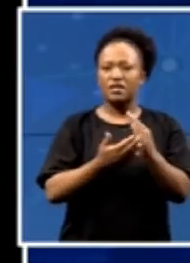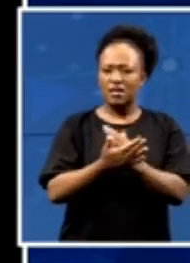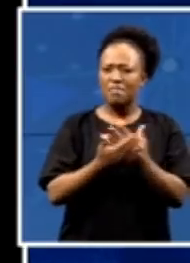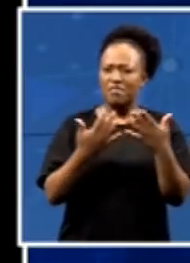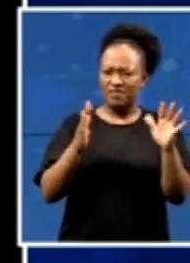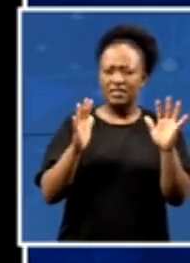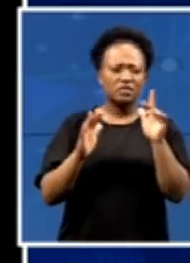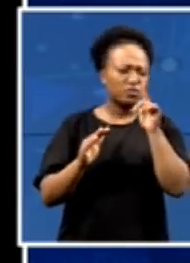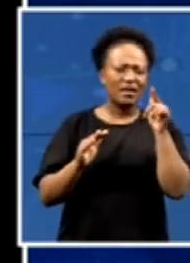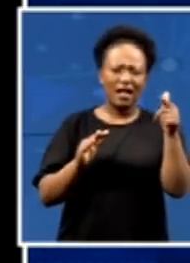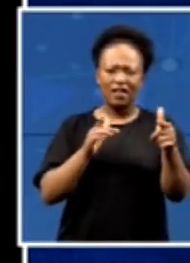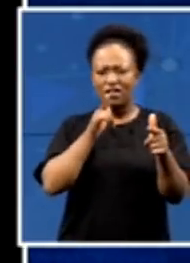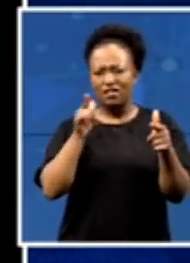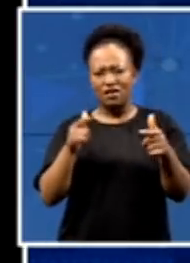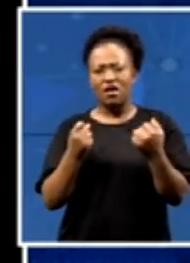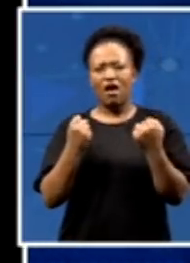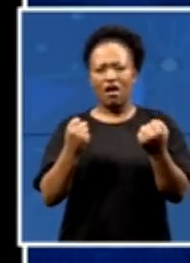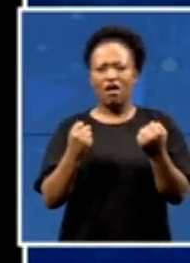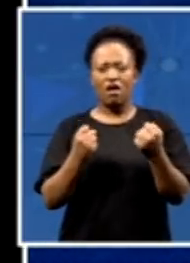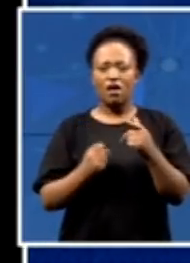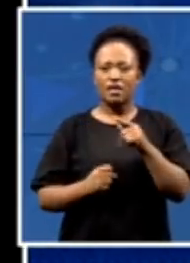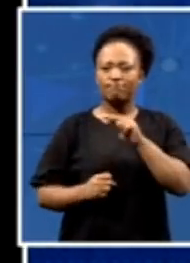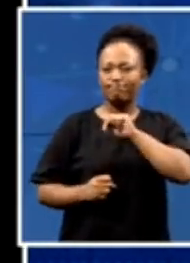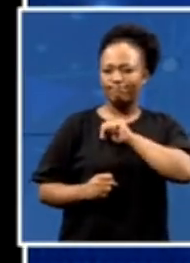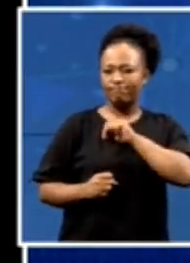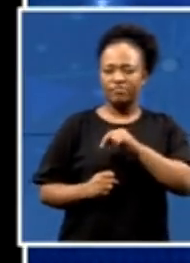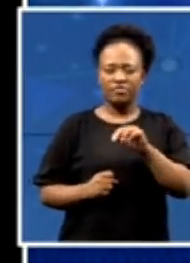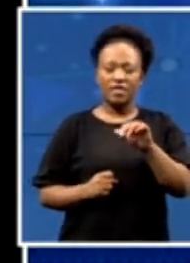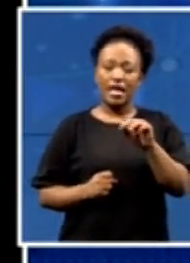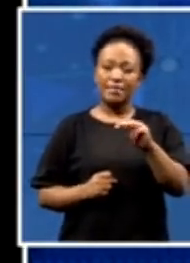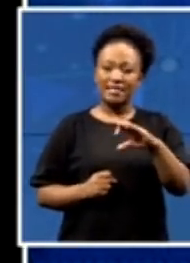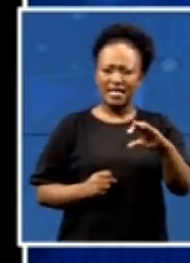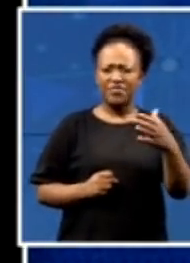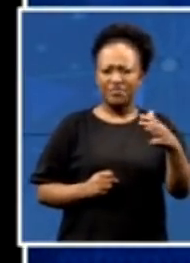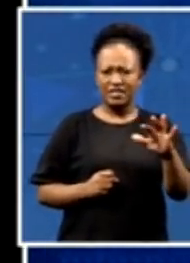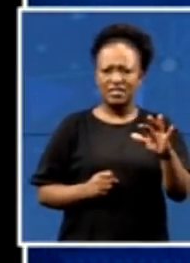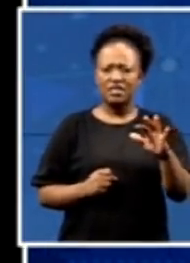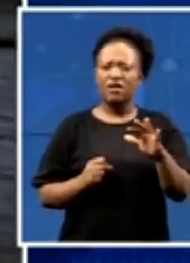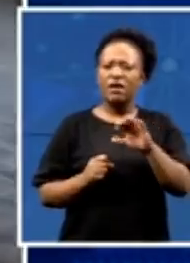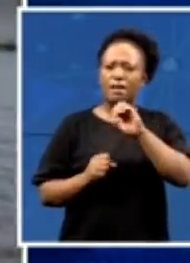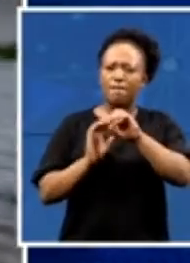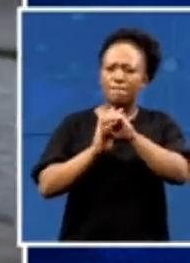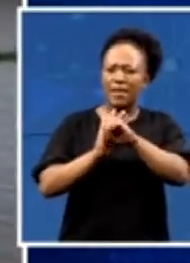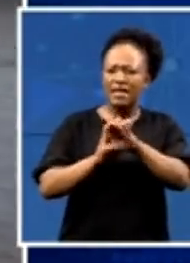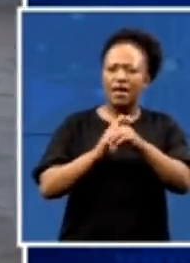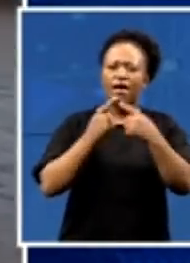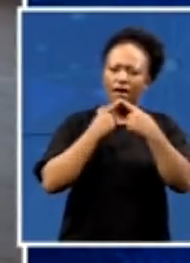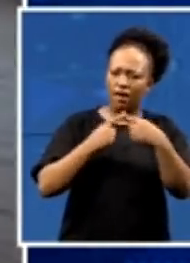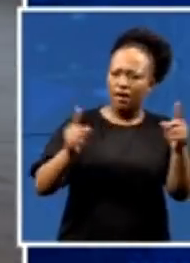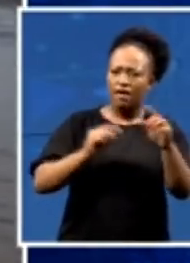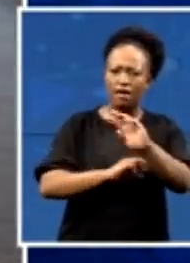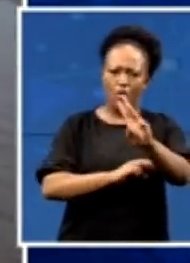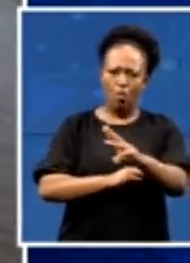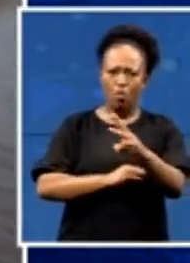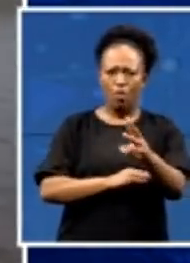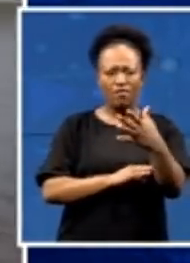KwaZulu-Natal Education MEC did release a media alert last night saying that the teams saying that